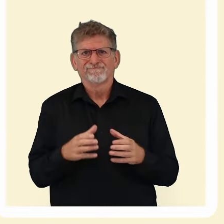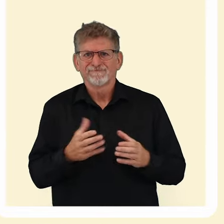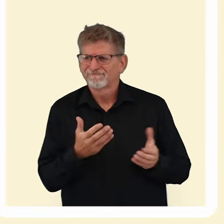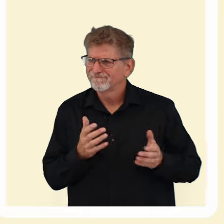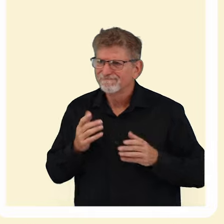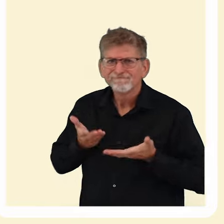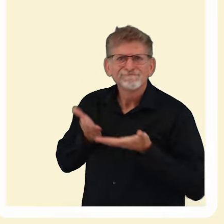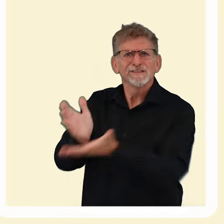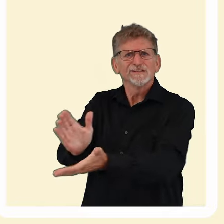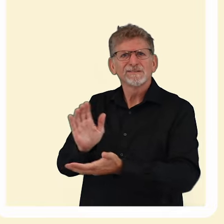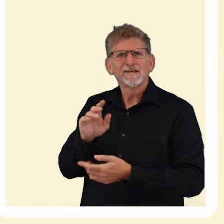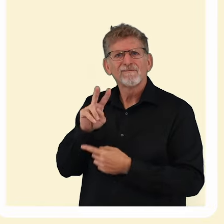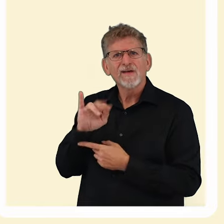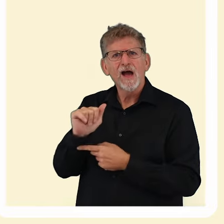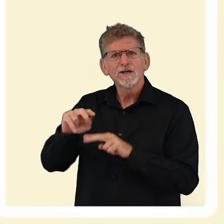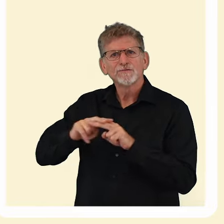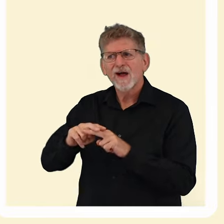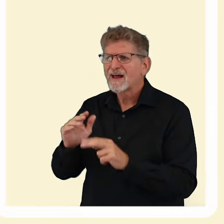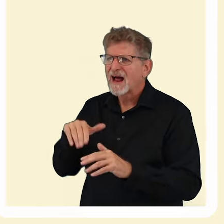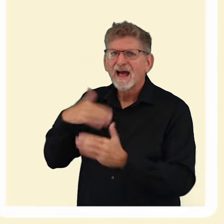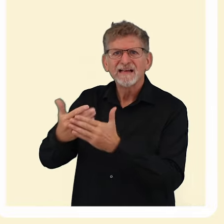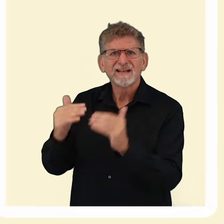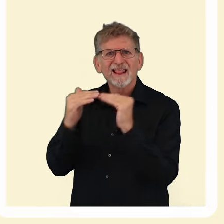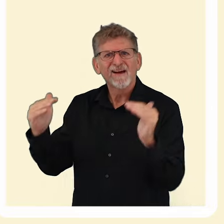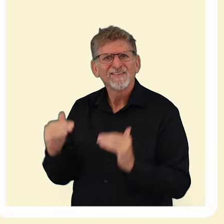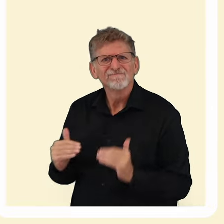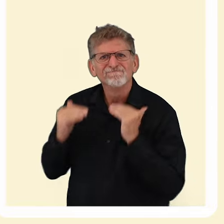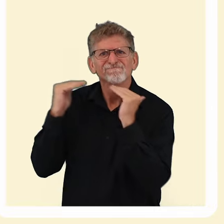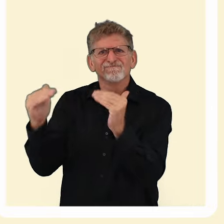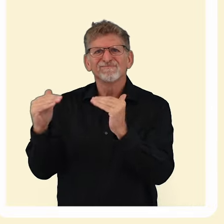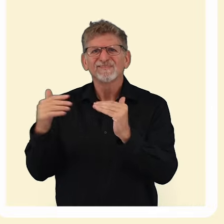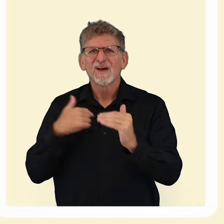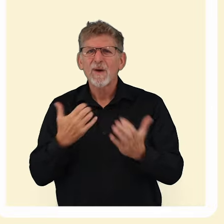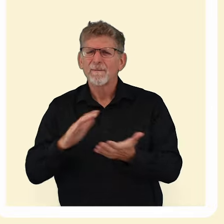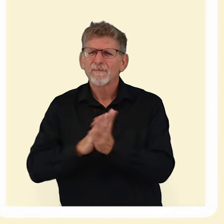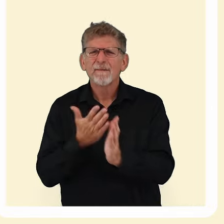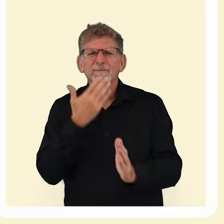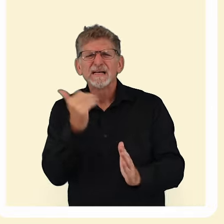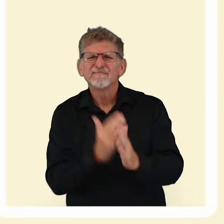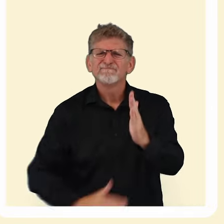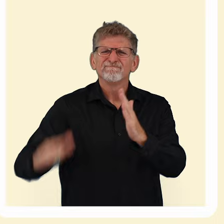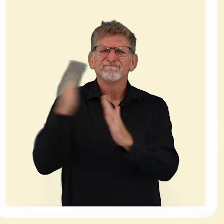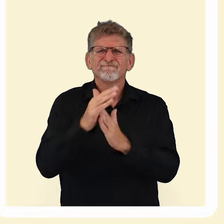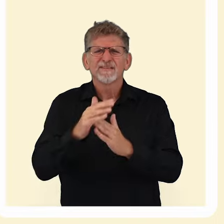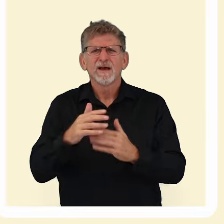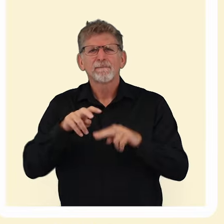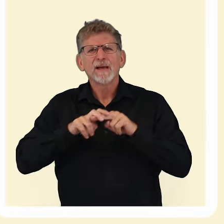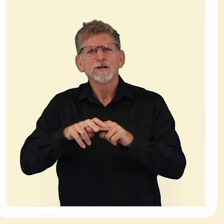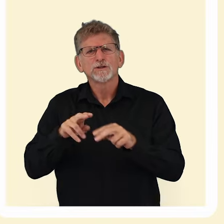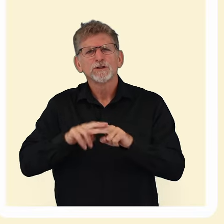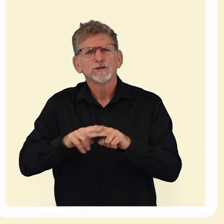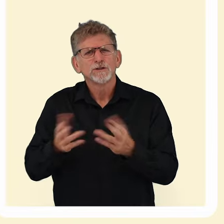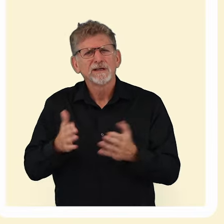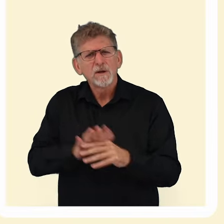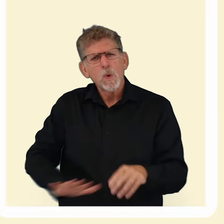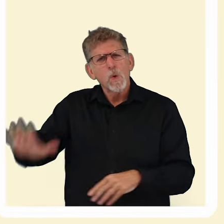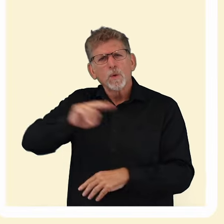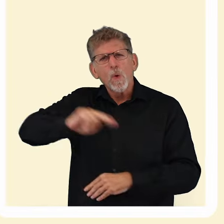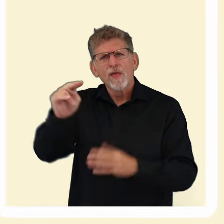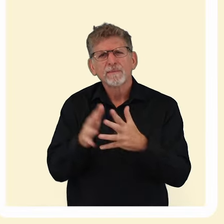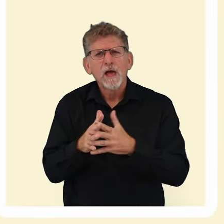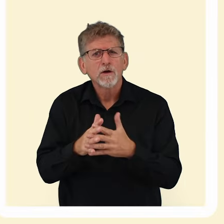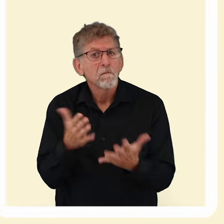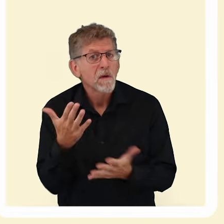become best-in-class passenger rail service in North America, maybe the world. I'm a little bit ambitious. And with this team, I'm